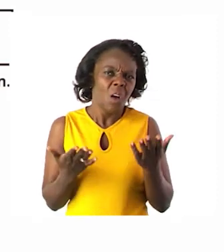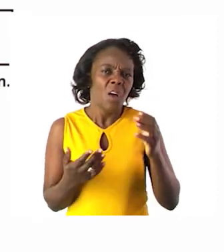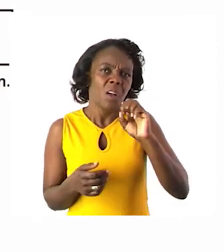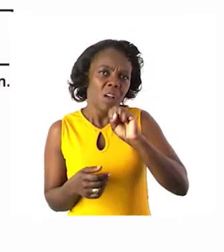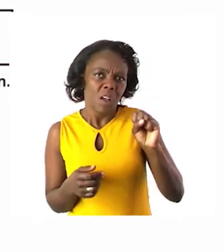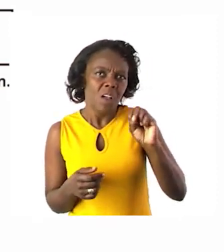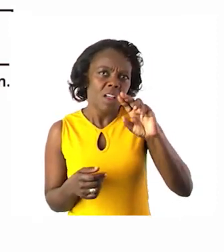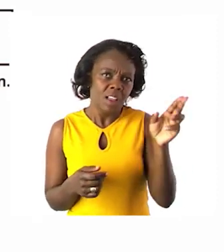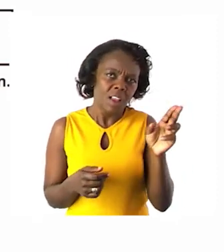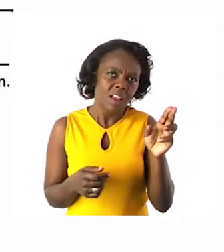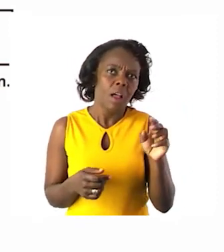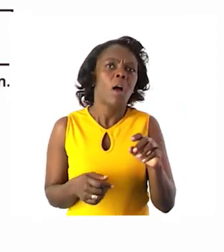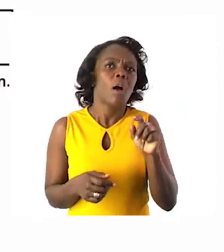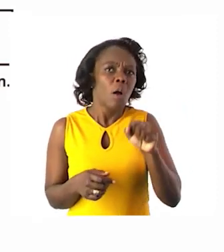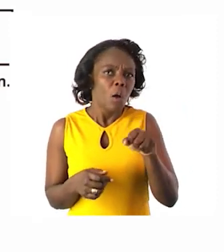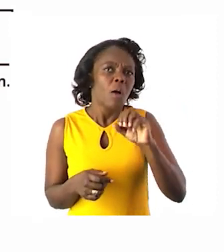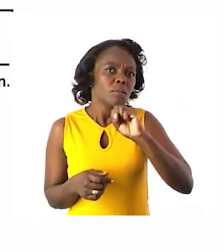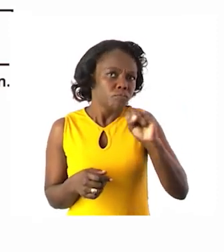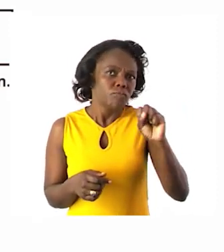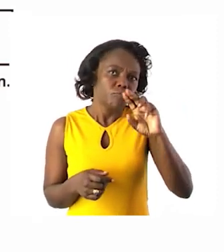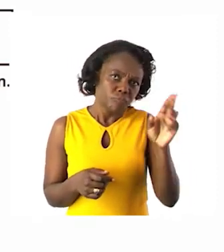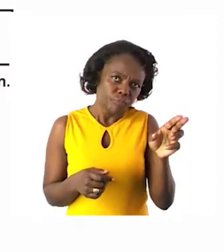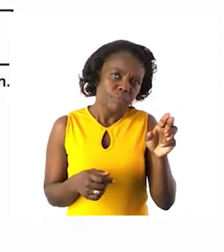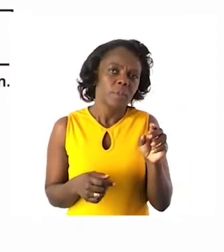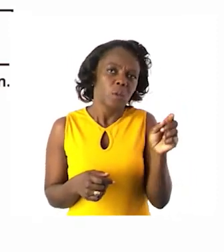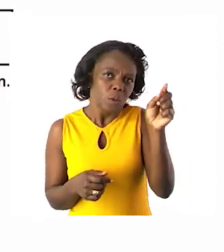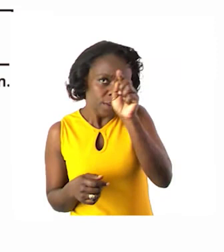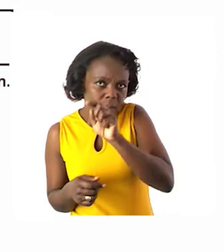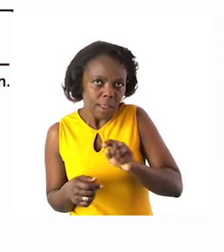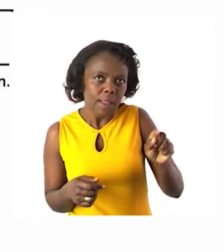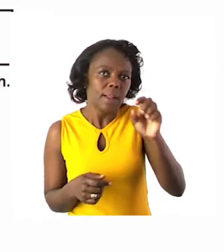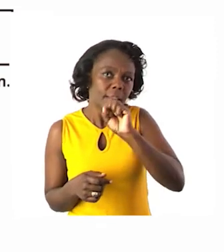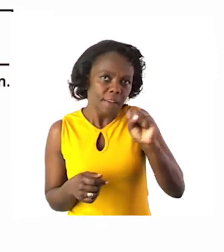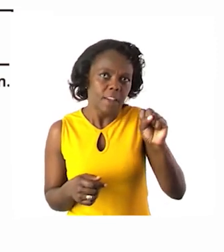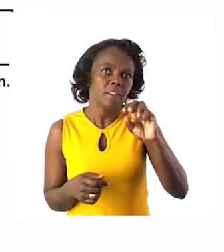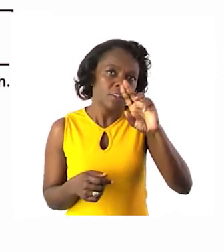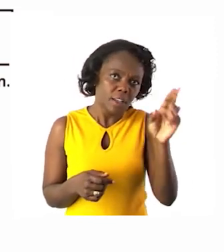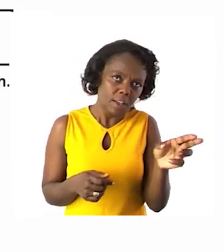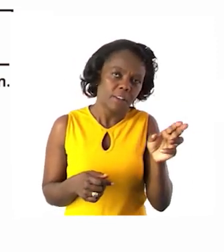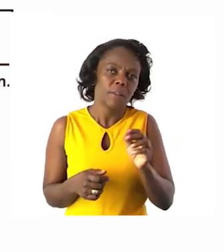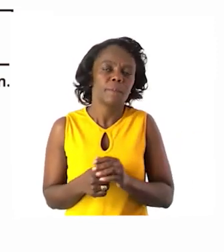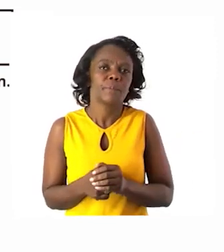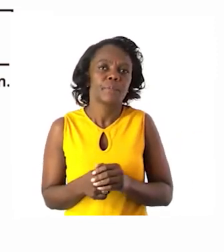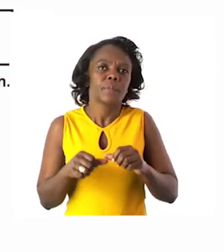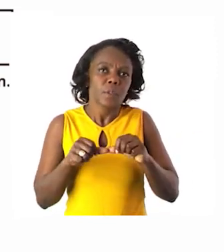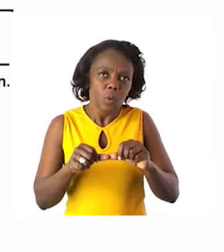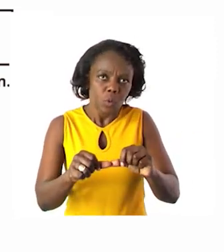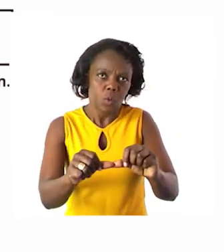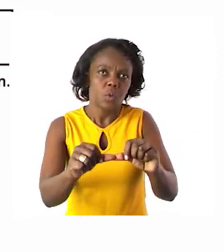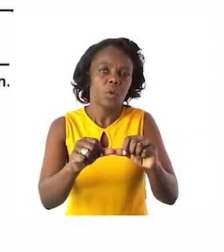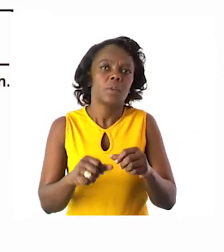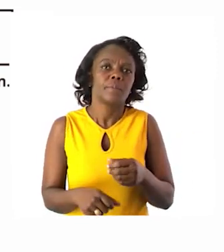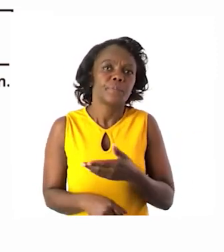h, ch, or s and a h, sh. Then you circle the sound for each drawing. So you do the same with all